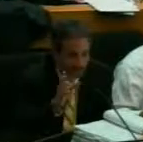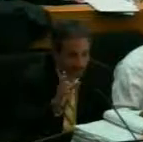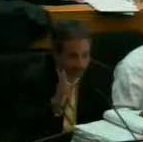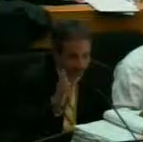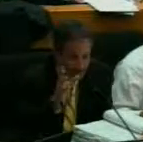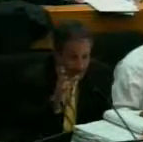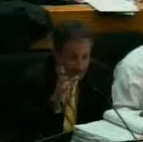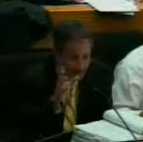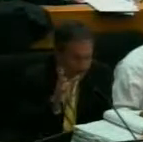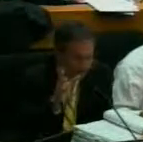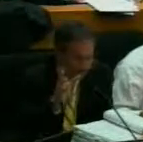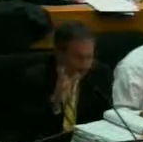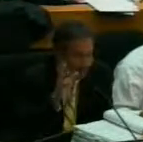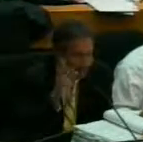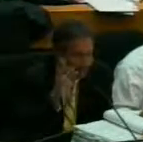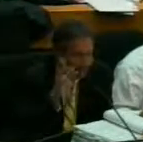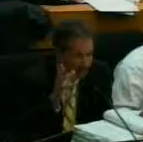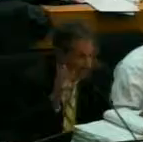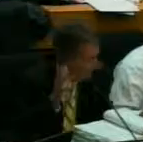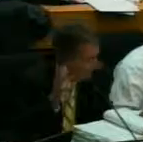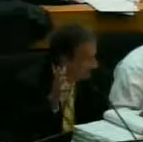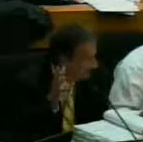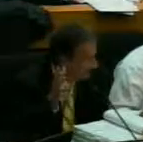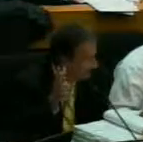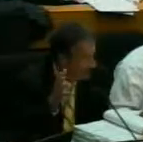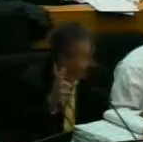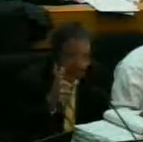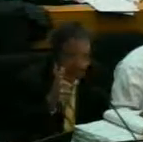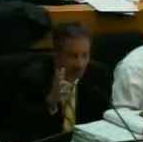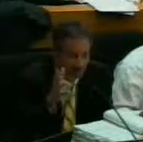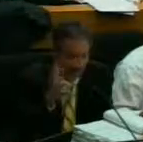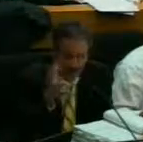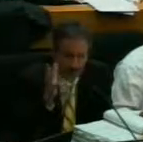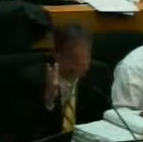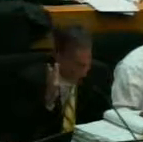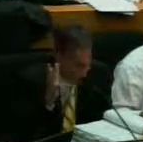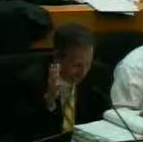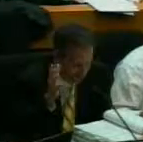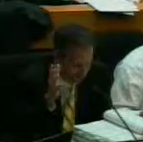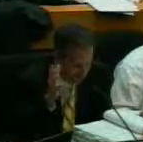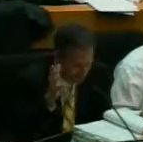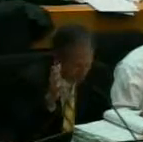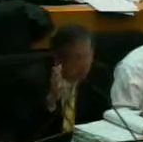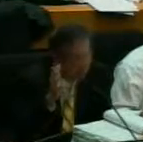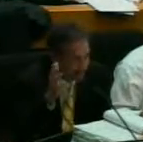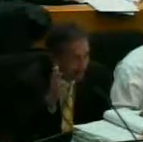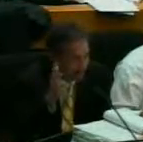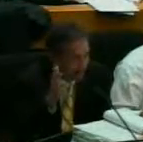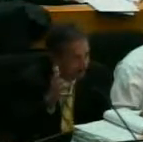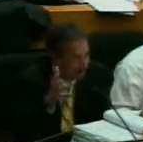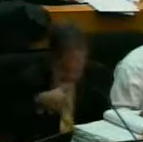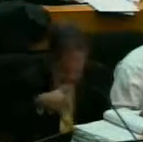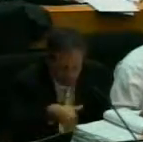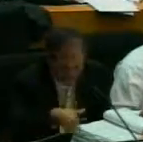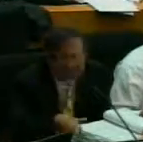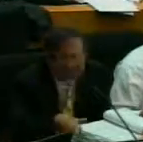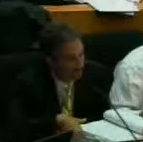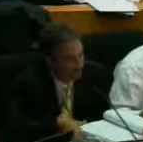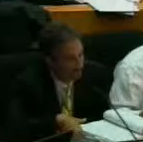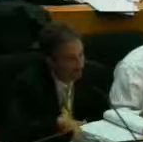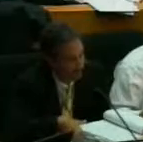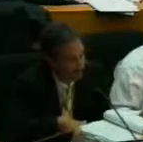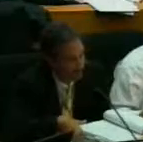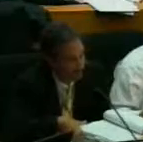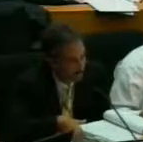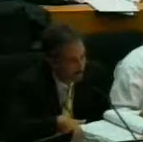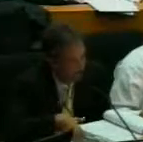went by there this morning like I have many times in that building, and I'm not throwing rocks at anybody. I'm making a point here. That